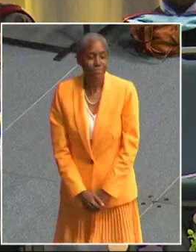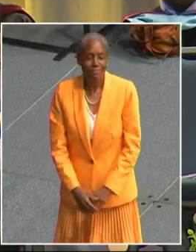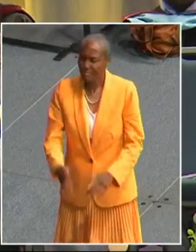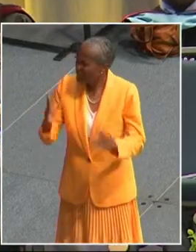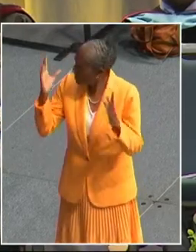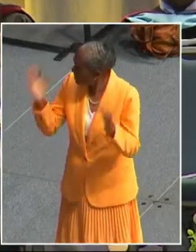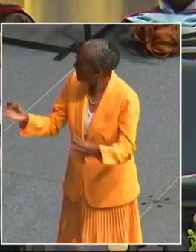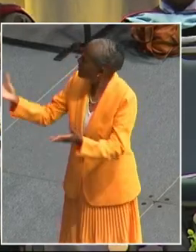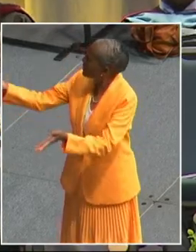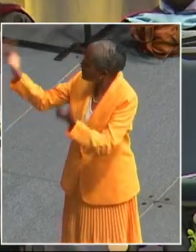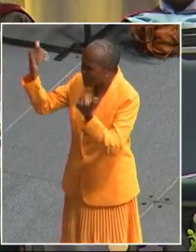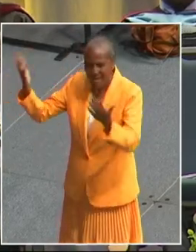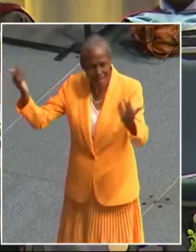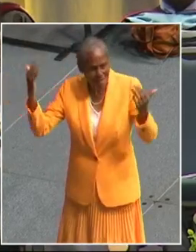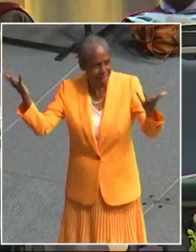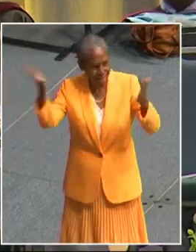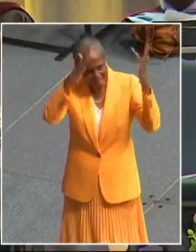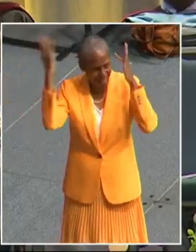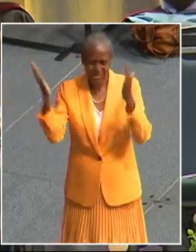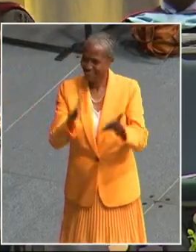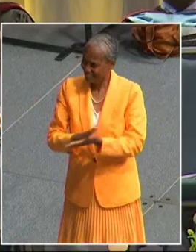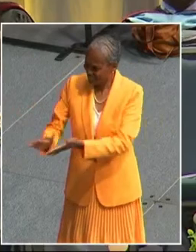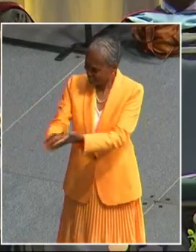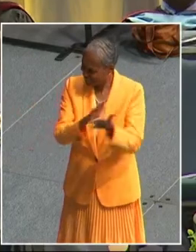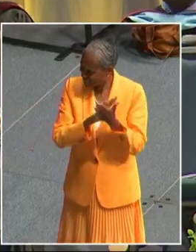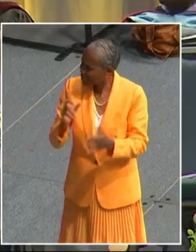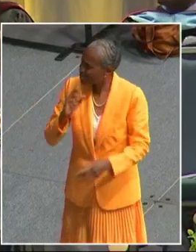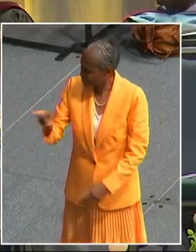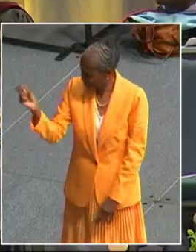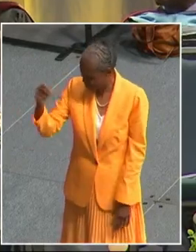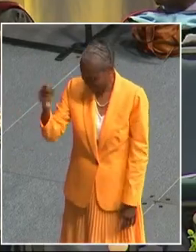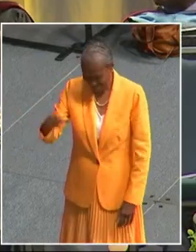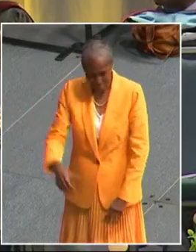Absolutely. Let's collab that. Absolutely.